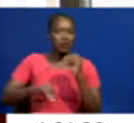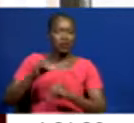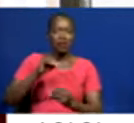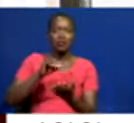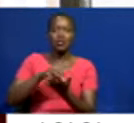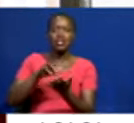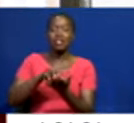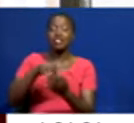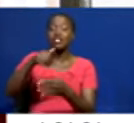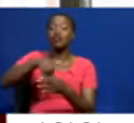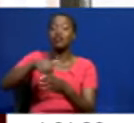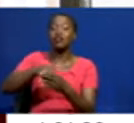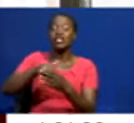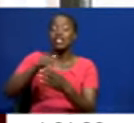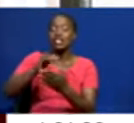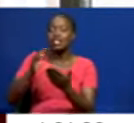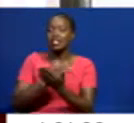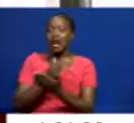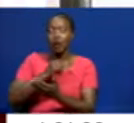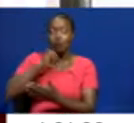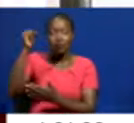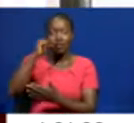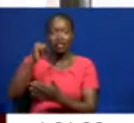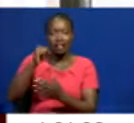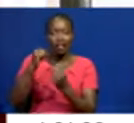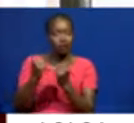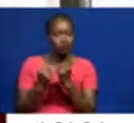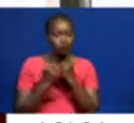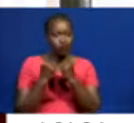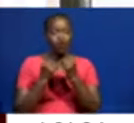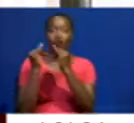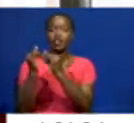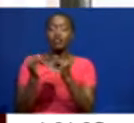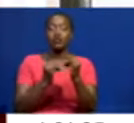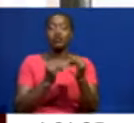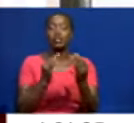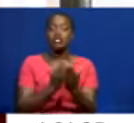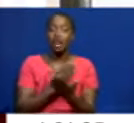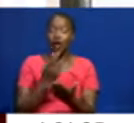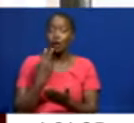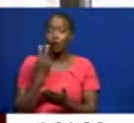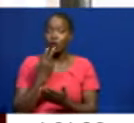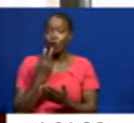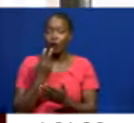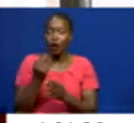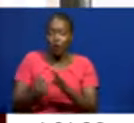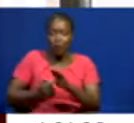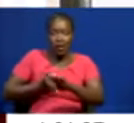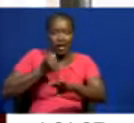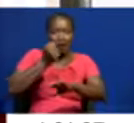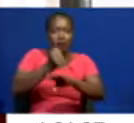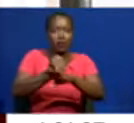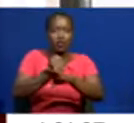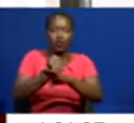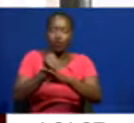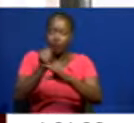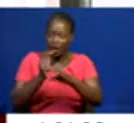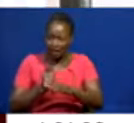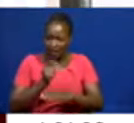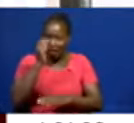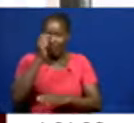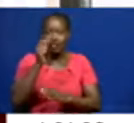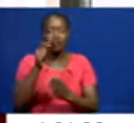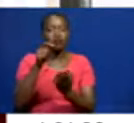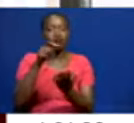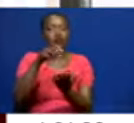involving certain politically connected individuals, a number of whom have since been appointed to executive positions,